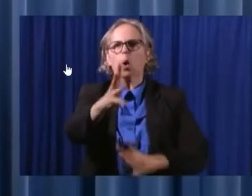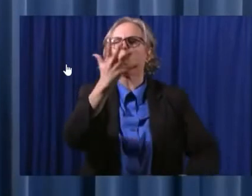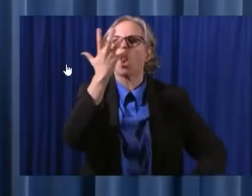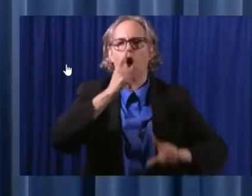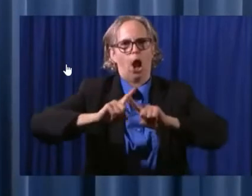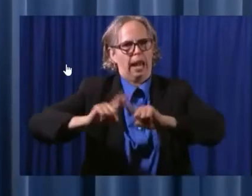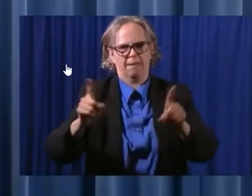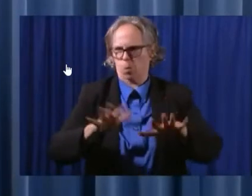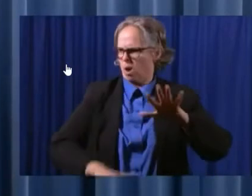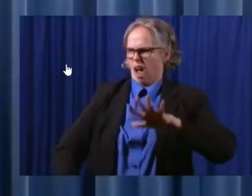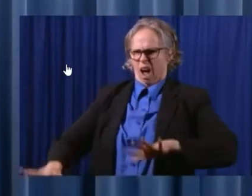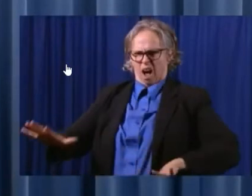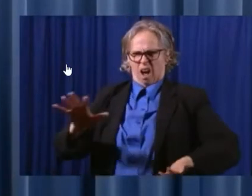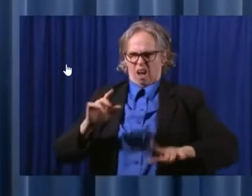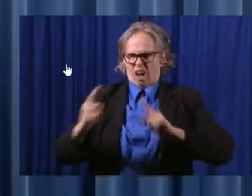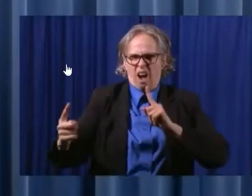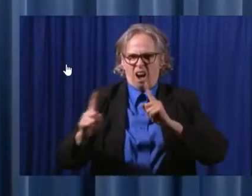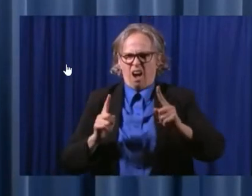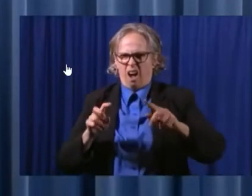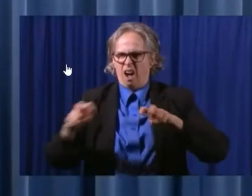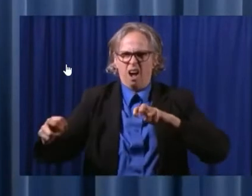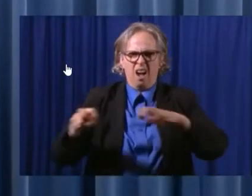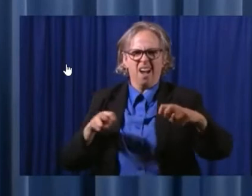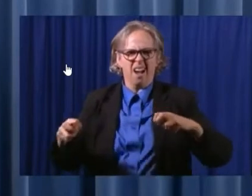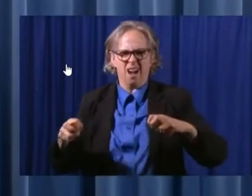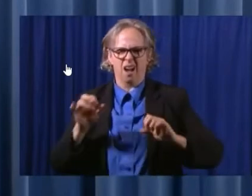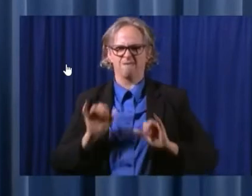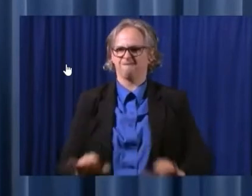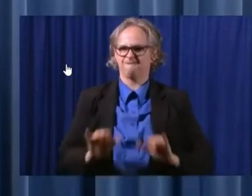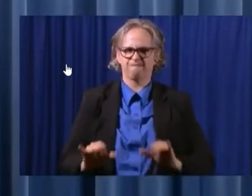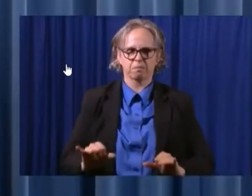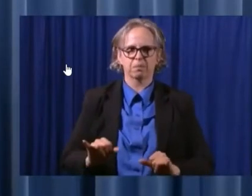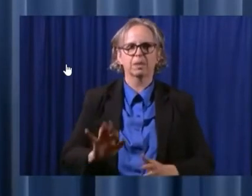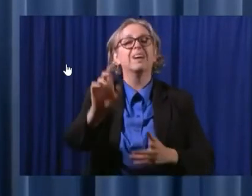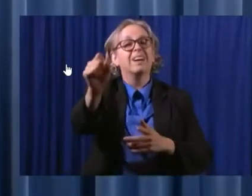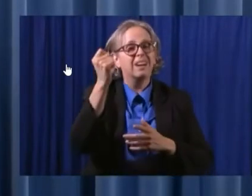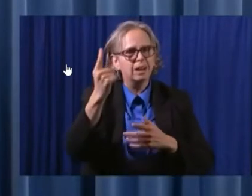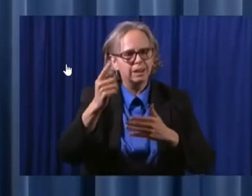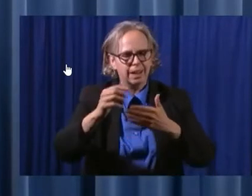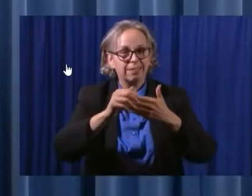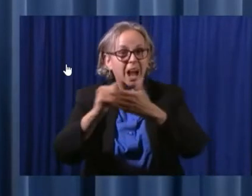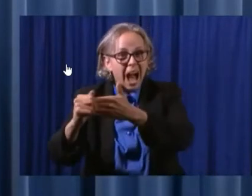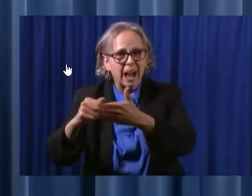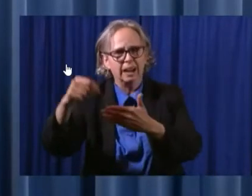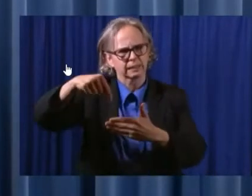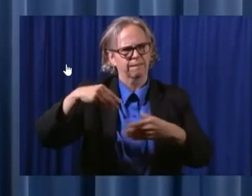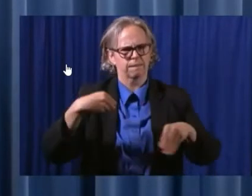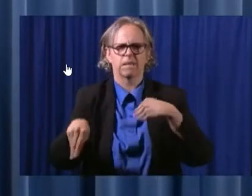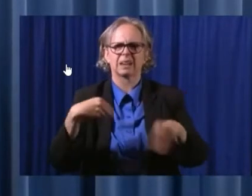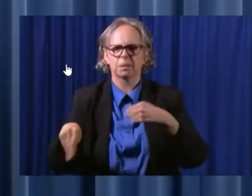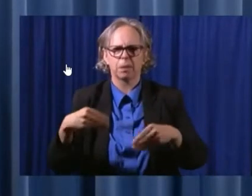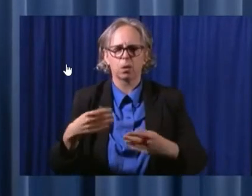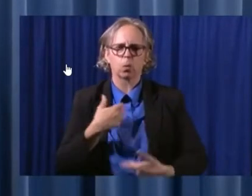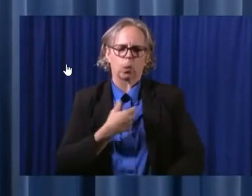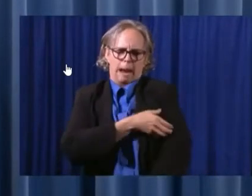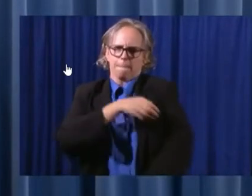deal of flexibility, obviously being allowed, as it should be, for the schools and the people that run the